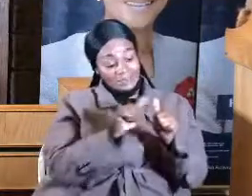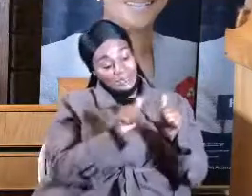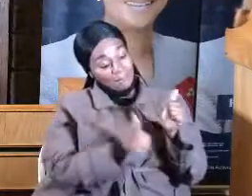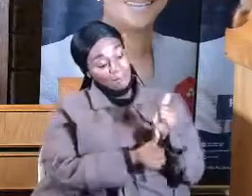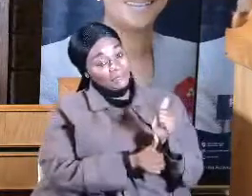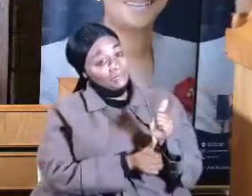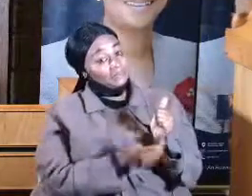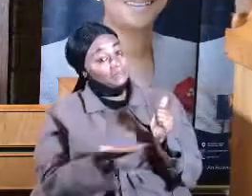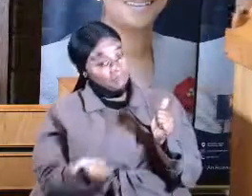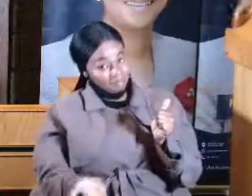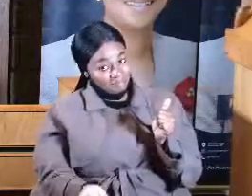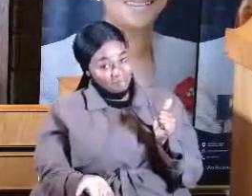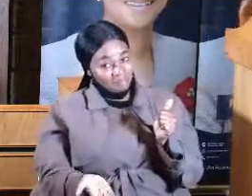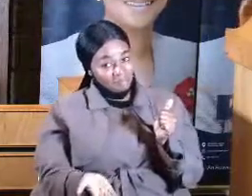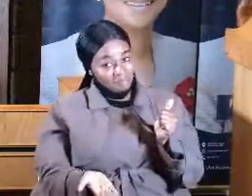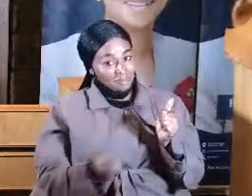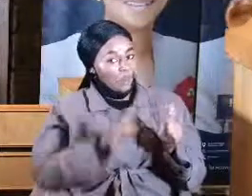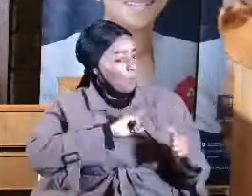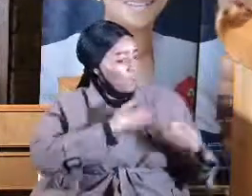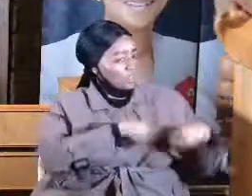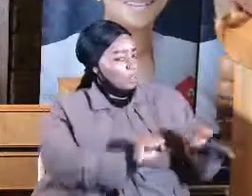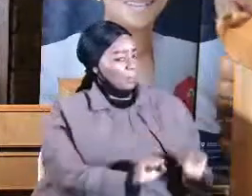chairperson.